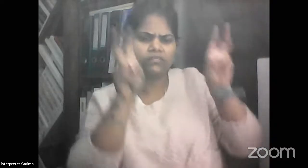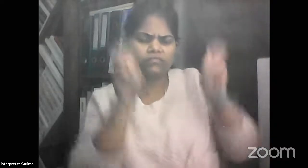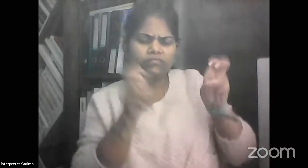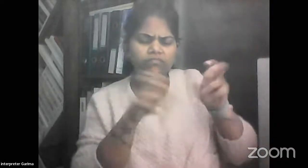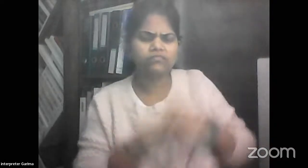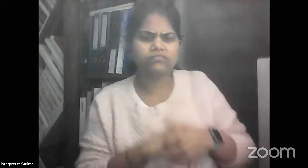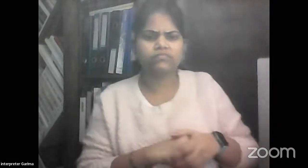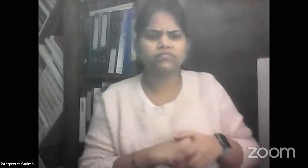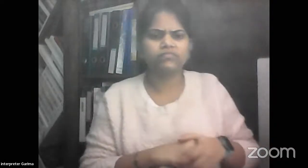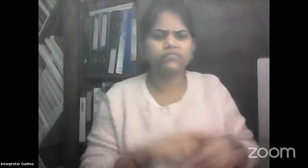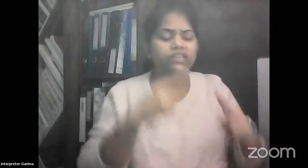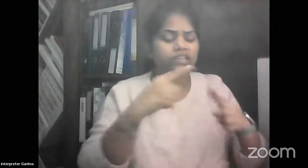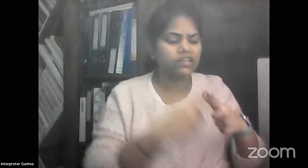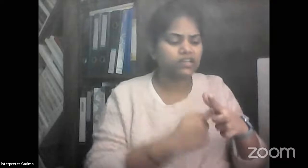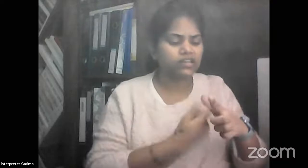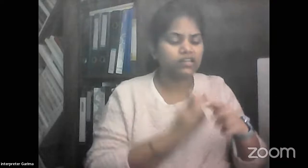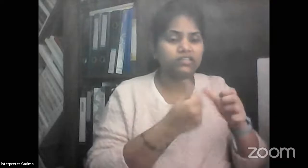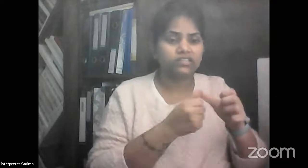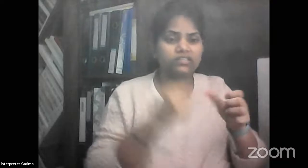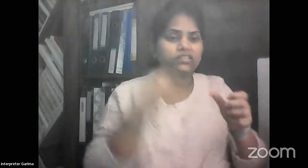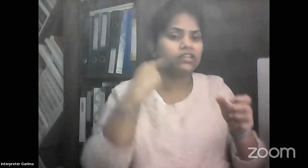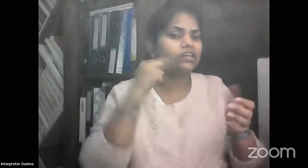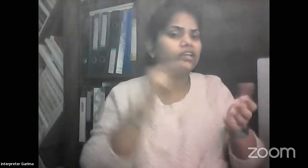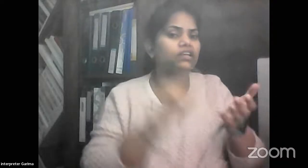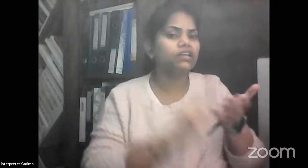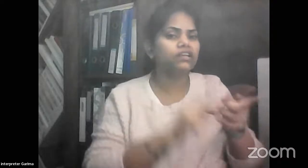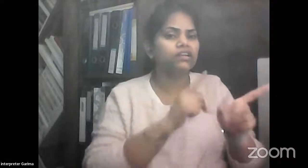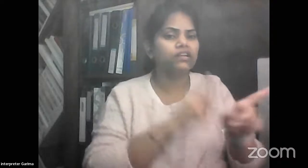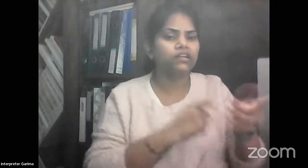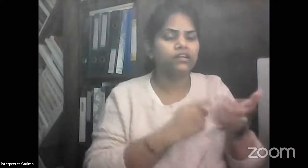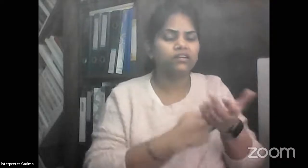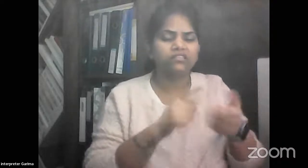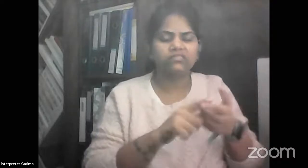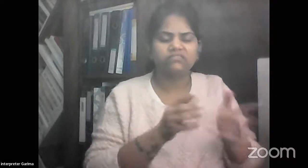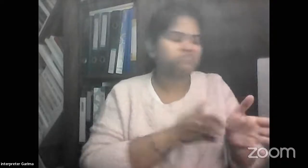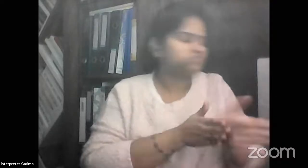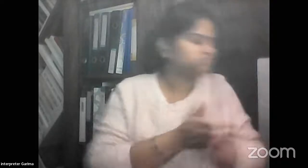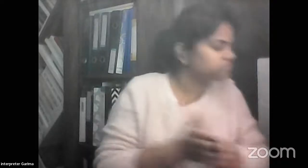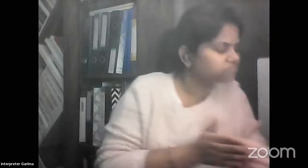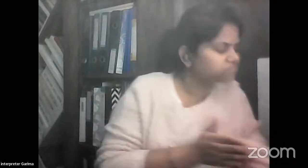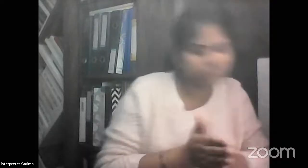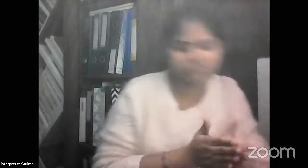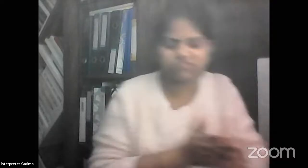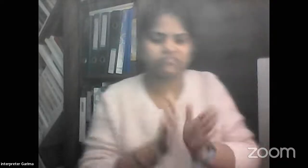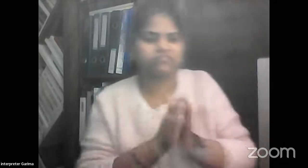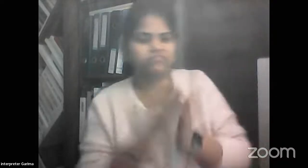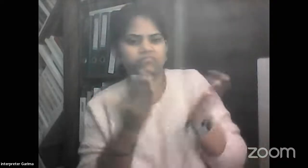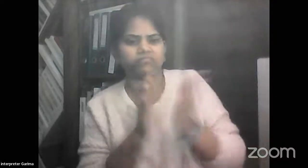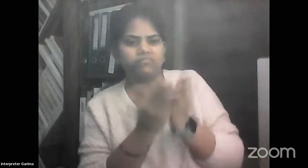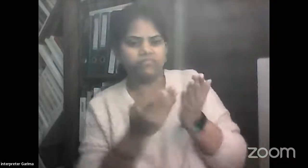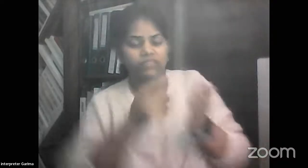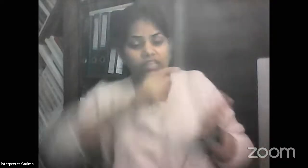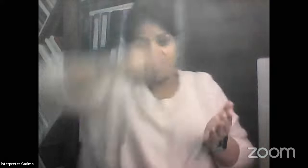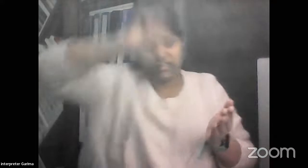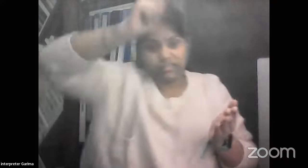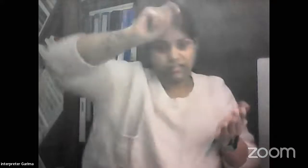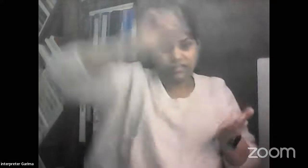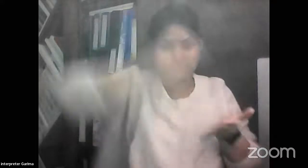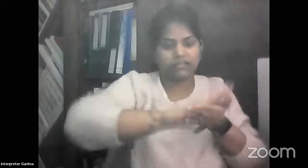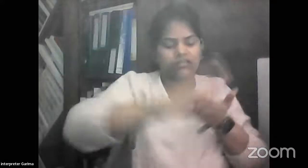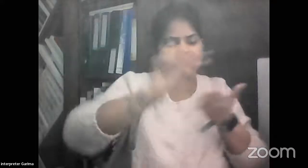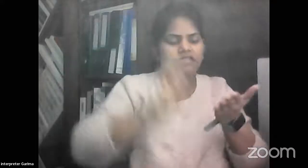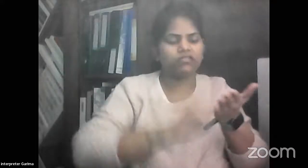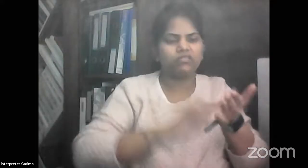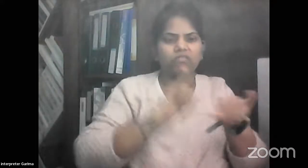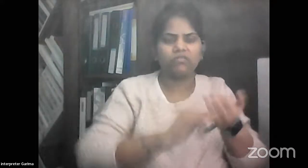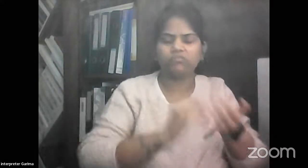Jane Eyre is a very interesting novel. As English honors student, it was absolutely interesting to